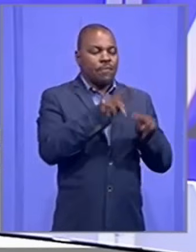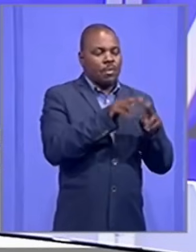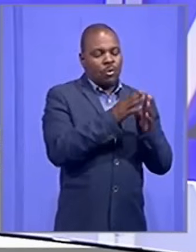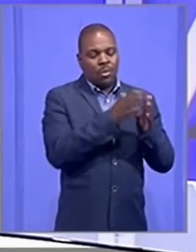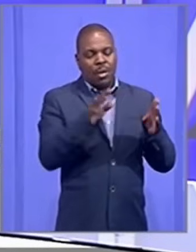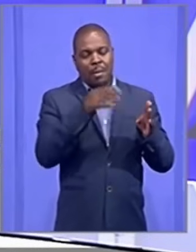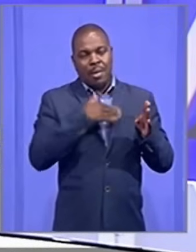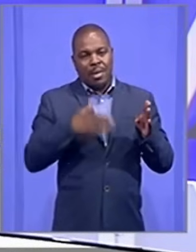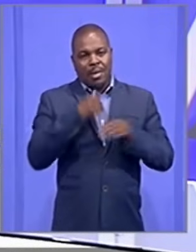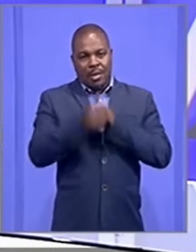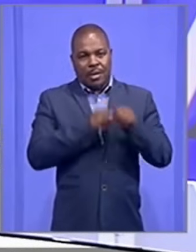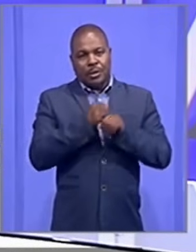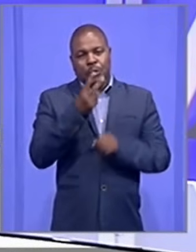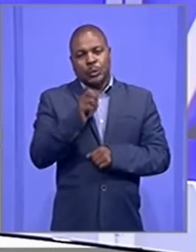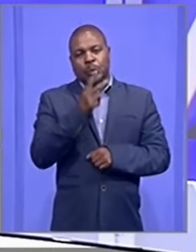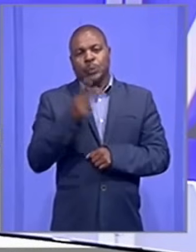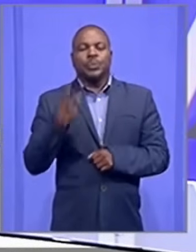May